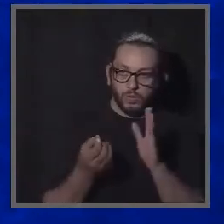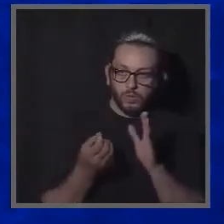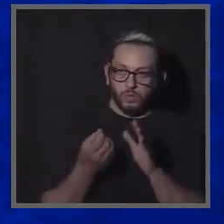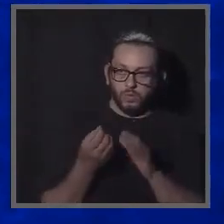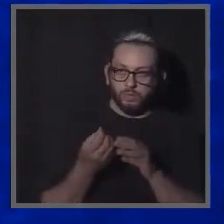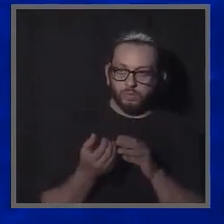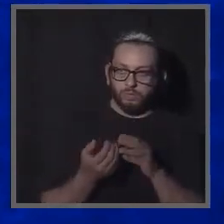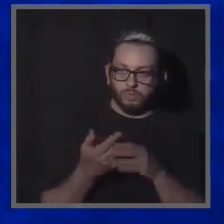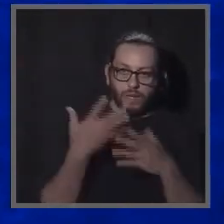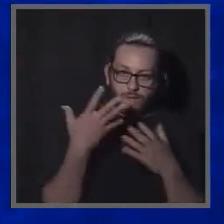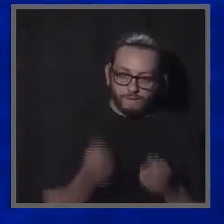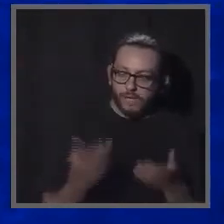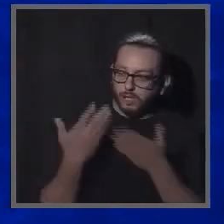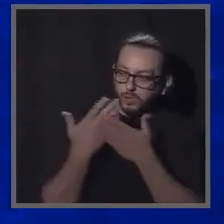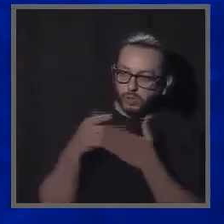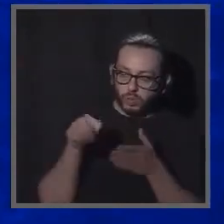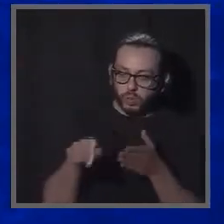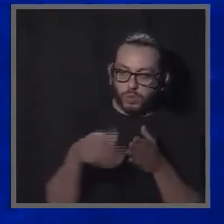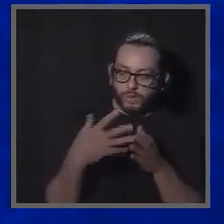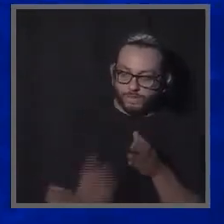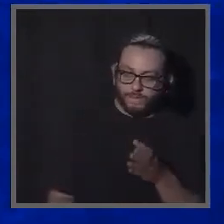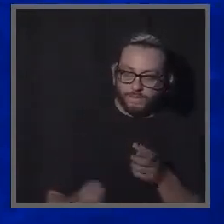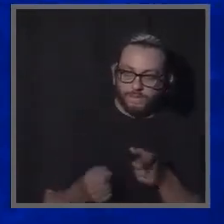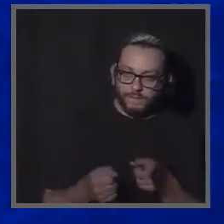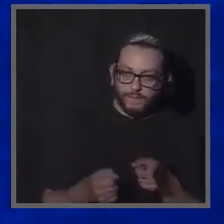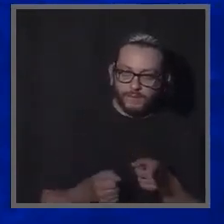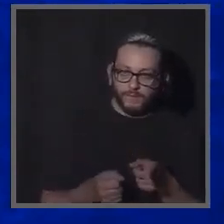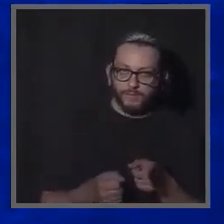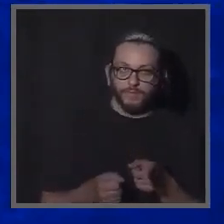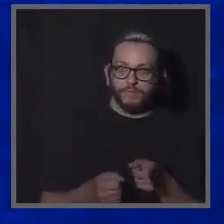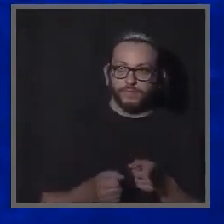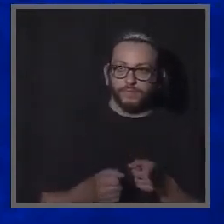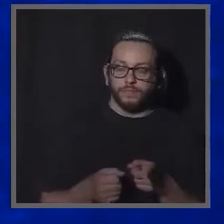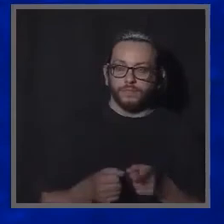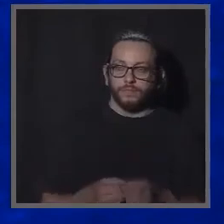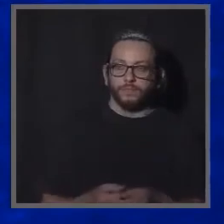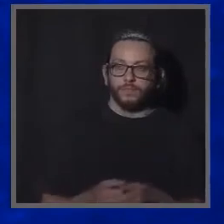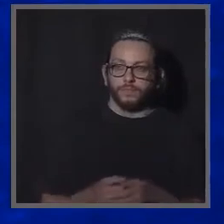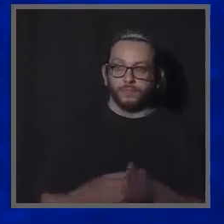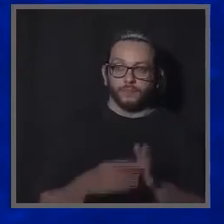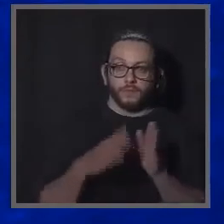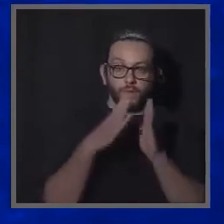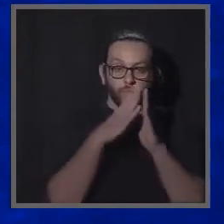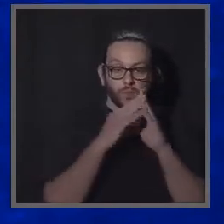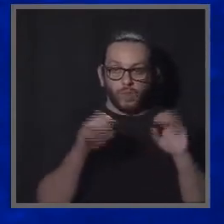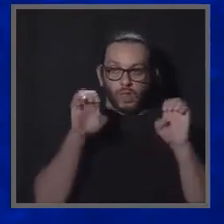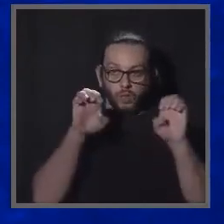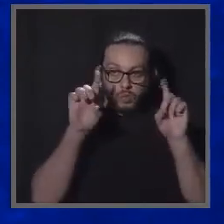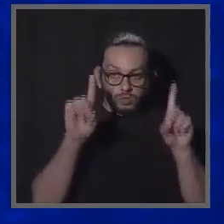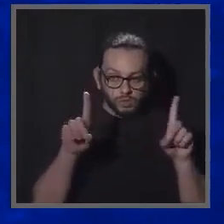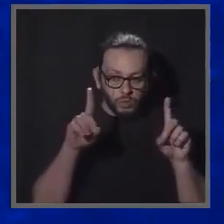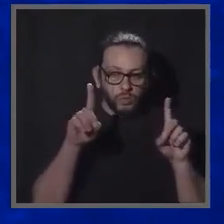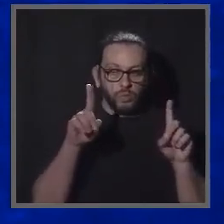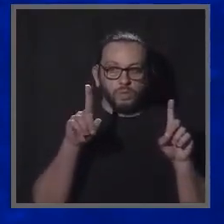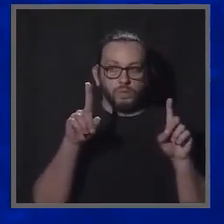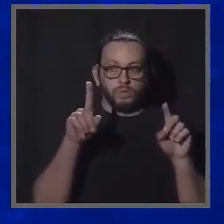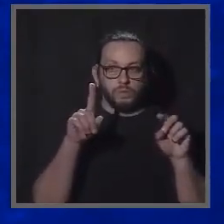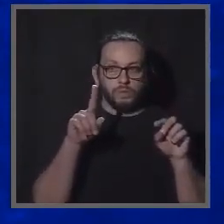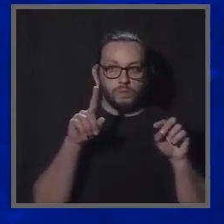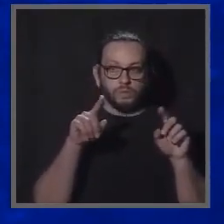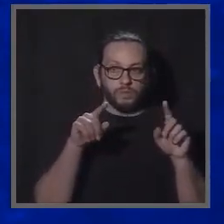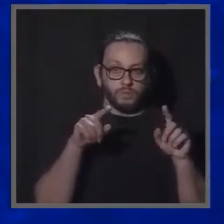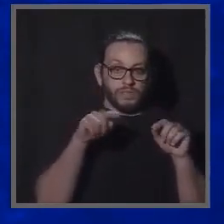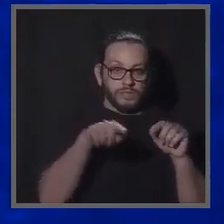and it's moreover an educative model too, because you are applying direct democracy in